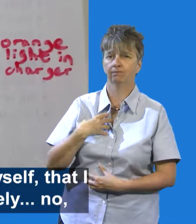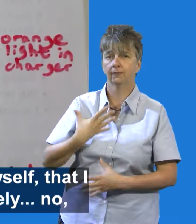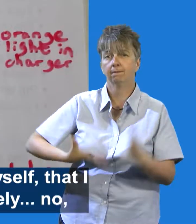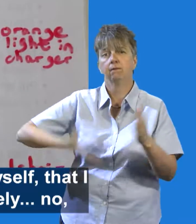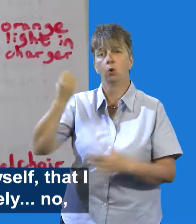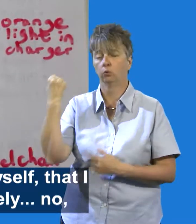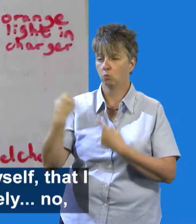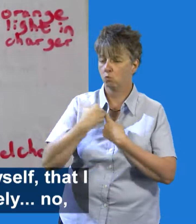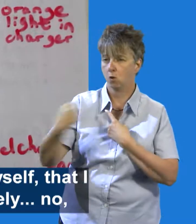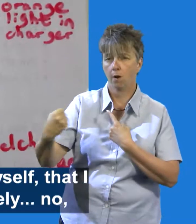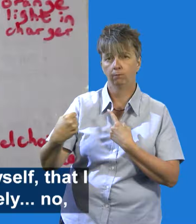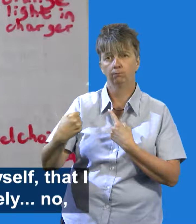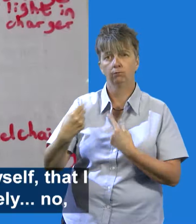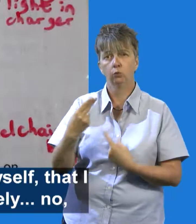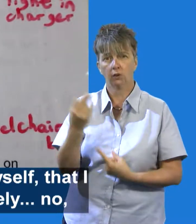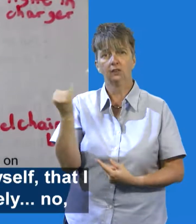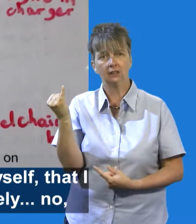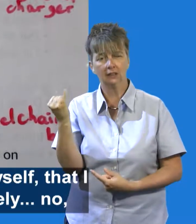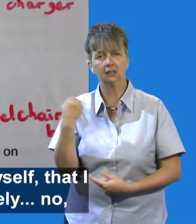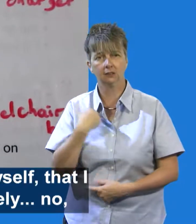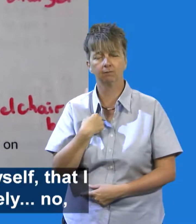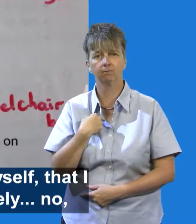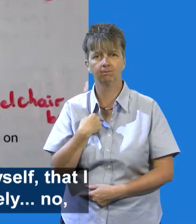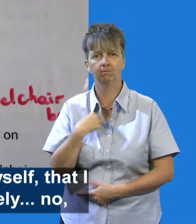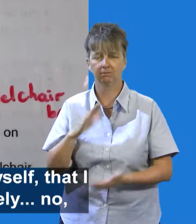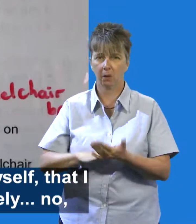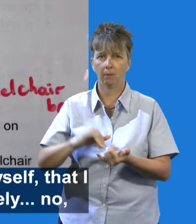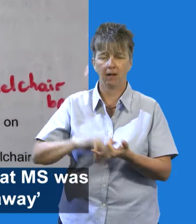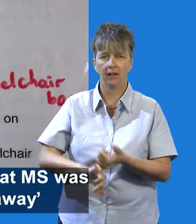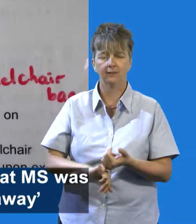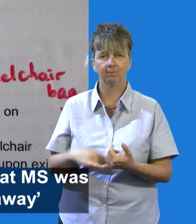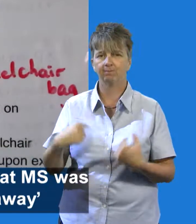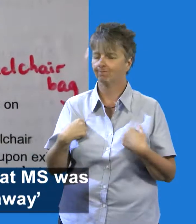didn't want to accept it myself that I had MS, and I think I genuinely